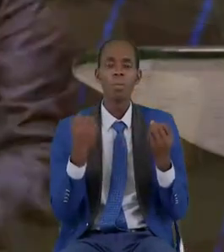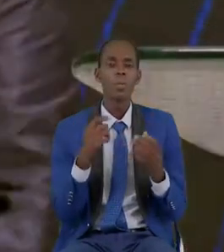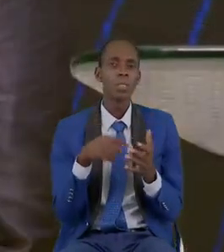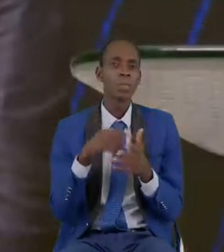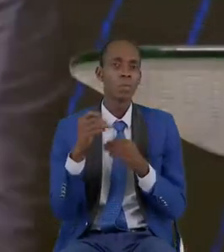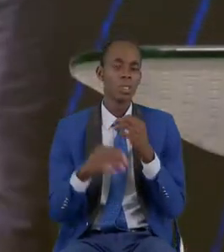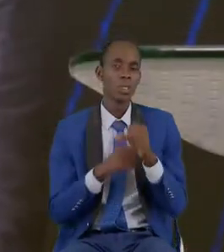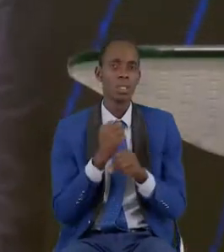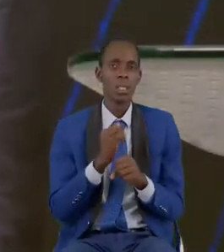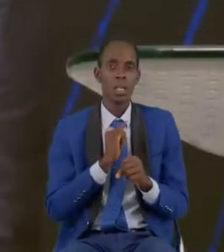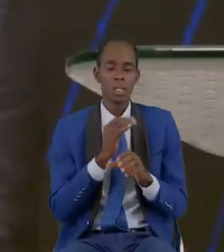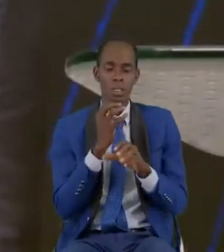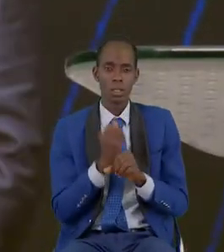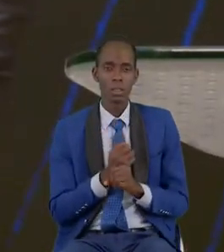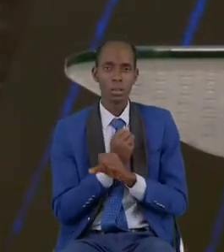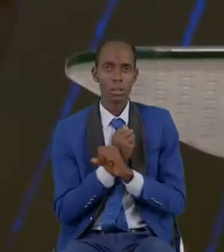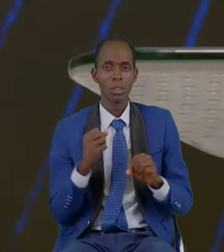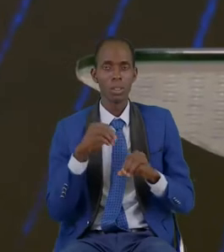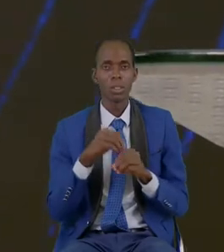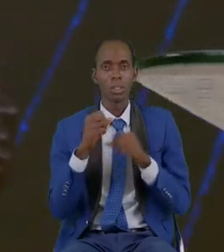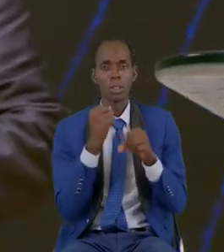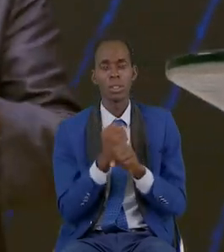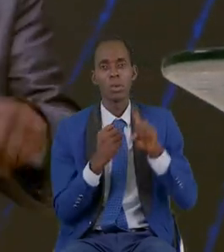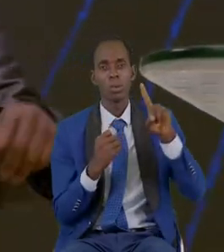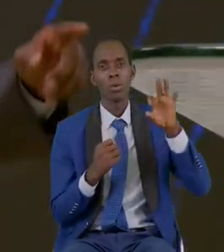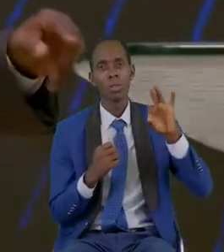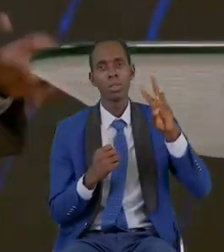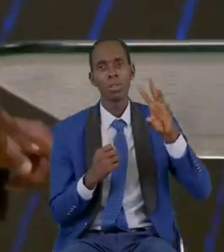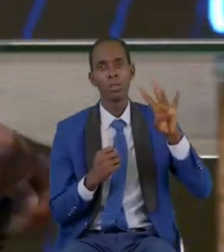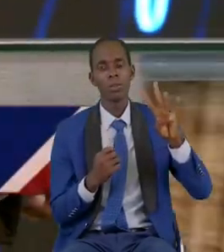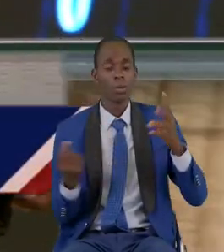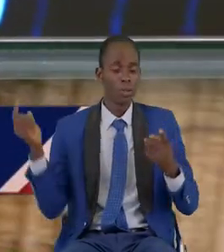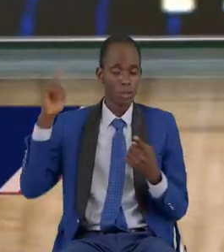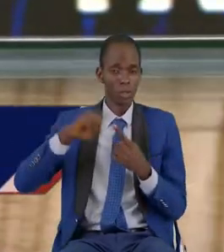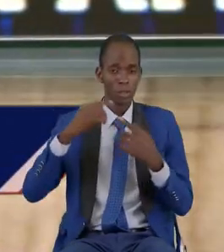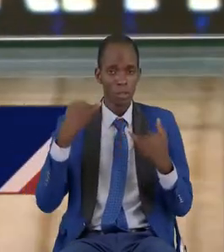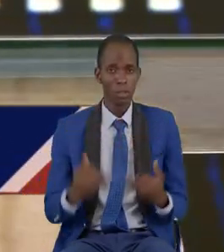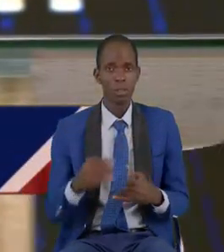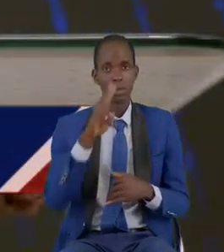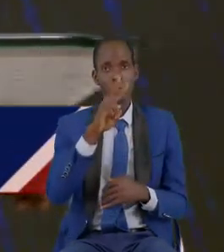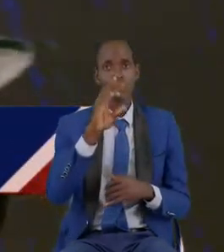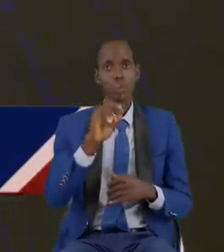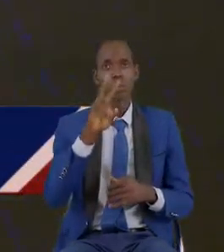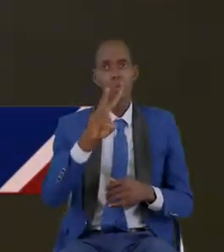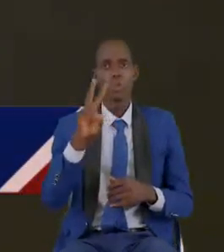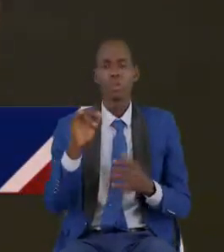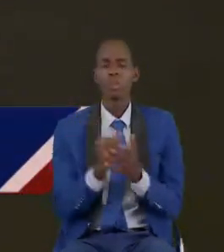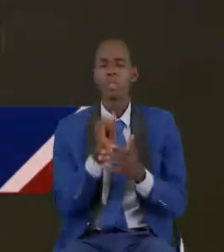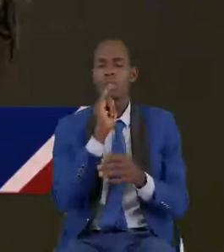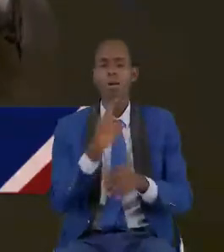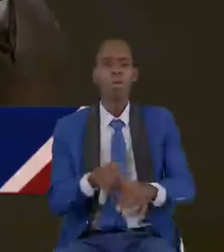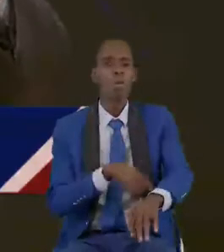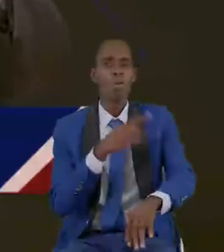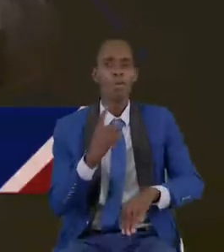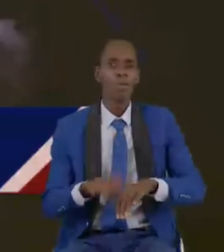converted 1964. And 1964 to 2022, that's a long time. By